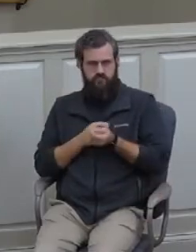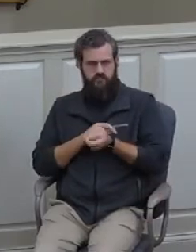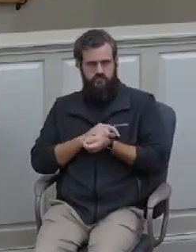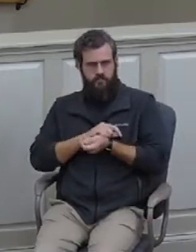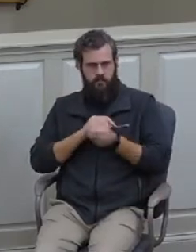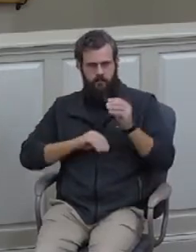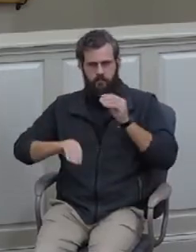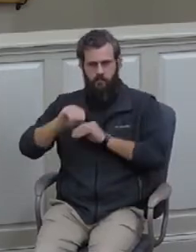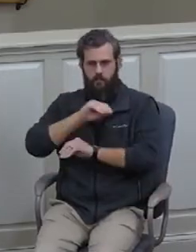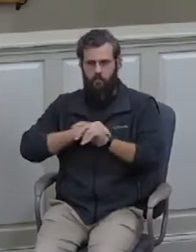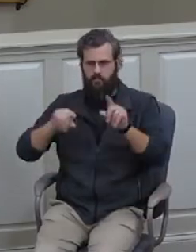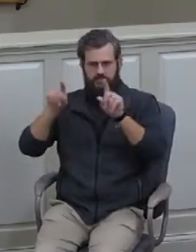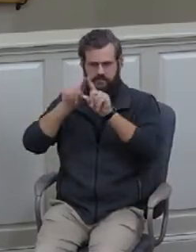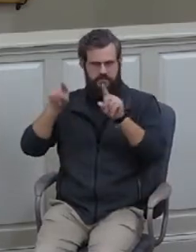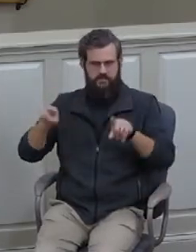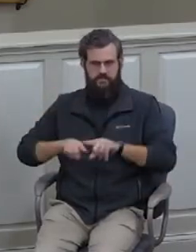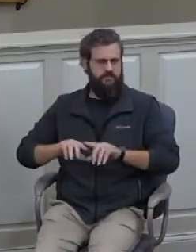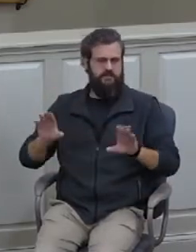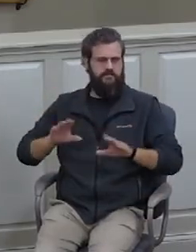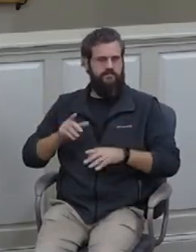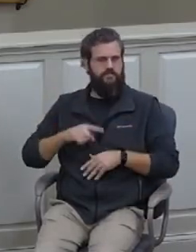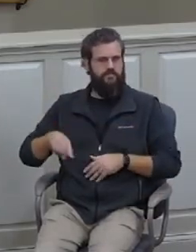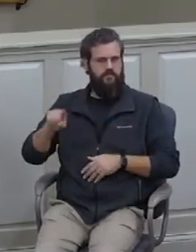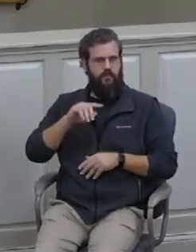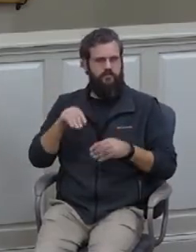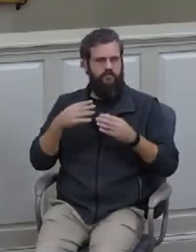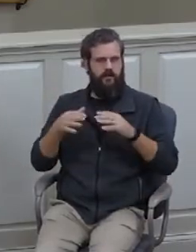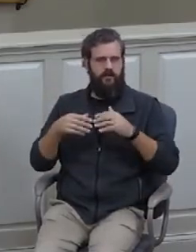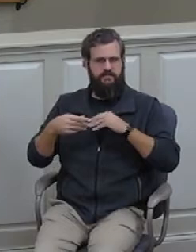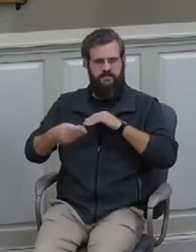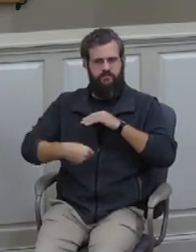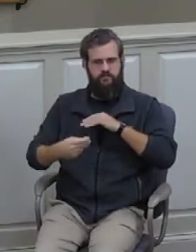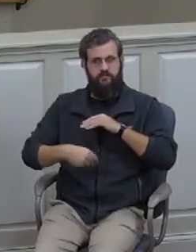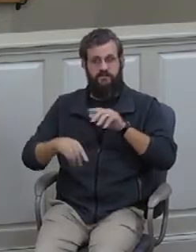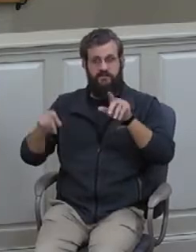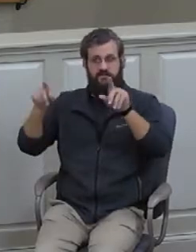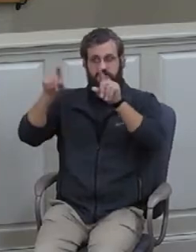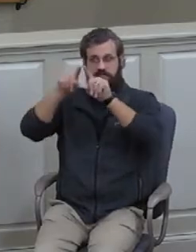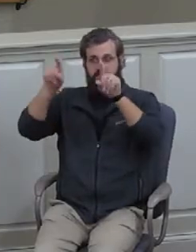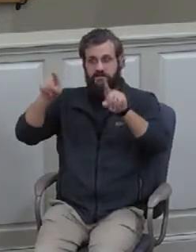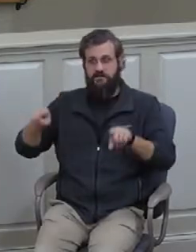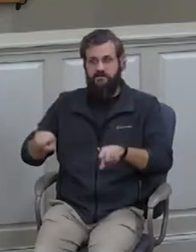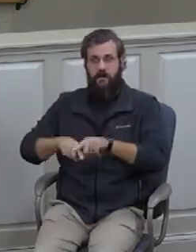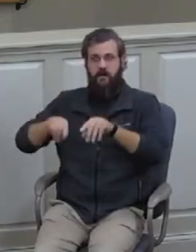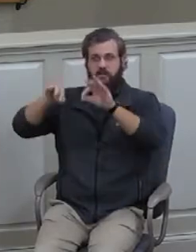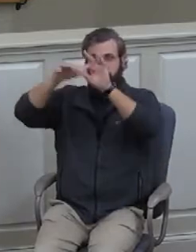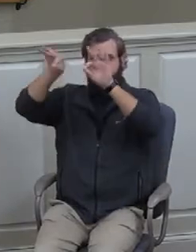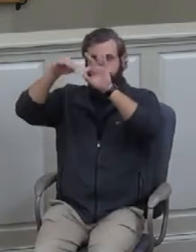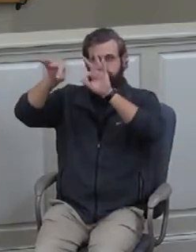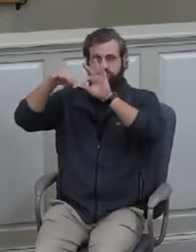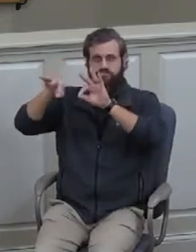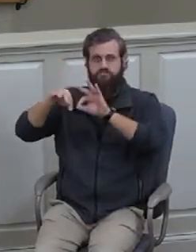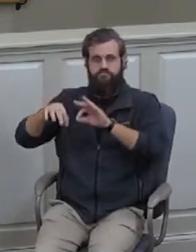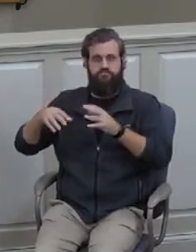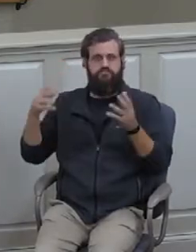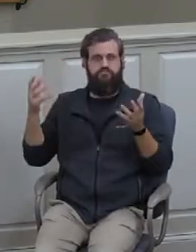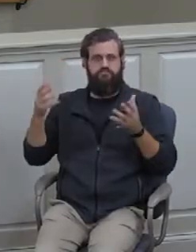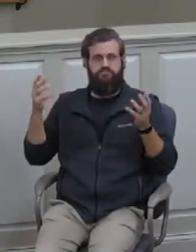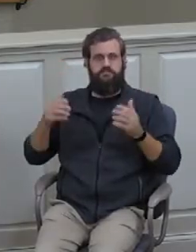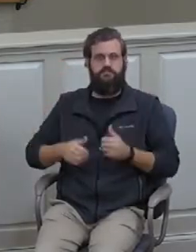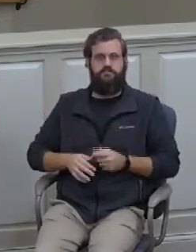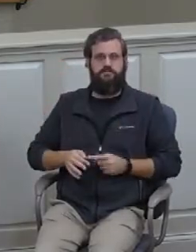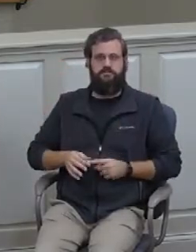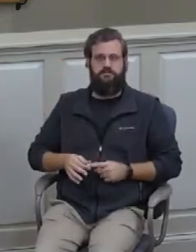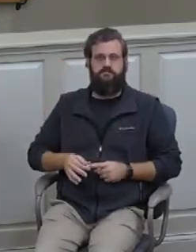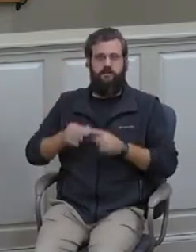you all some input about what was going to be on the signs, especially the extreme areas of our city where the signs